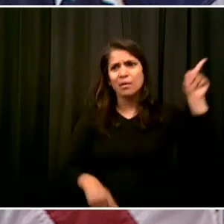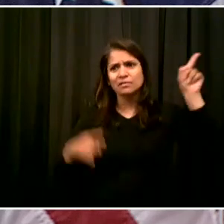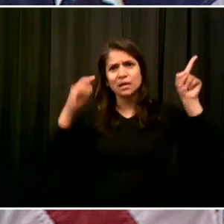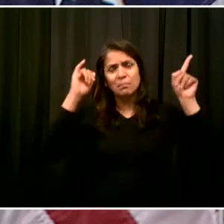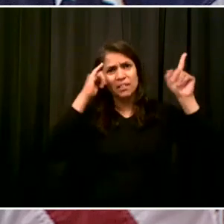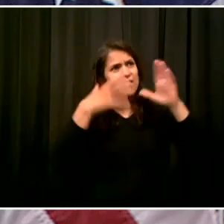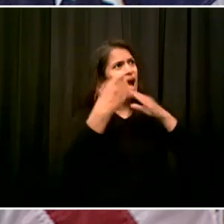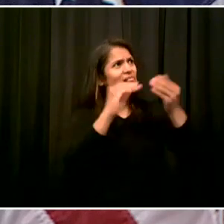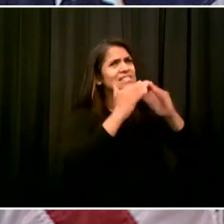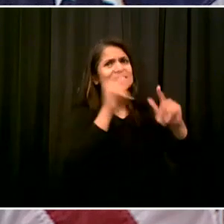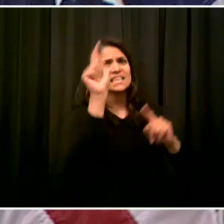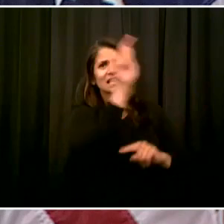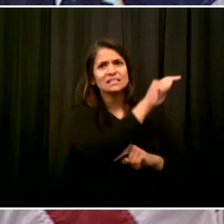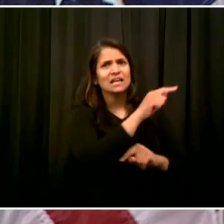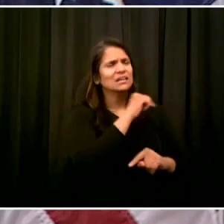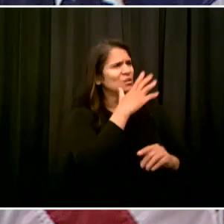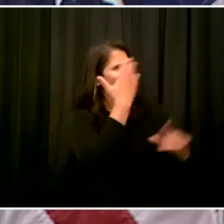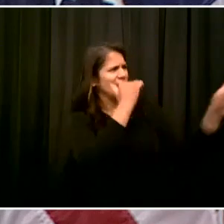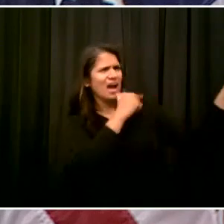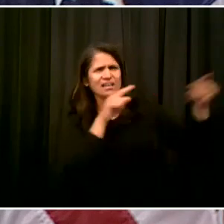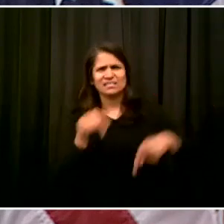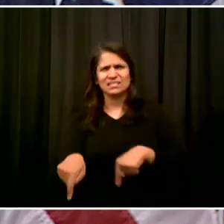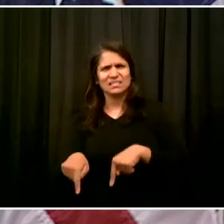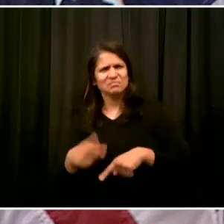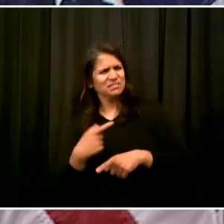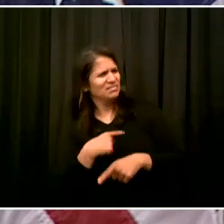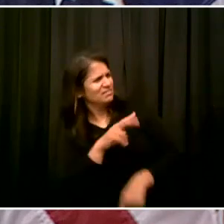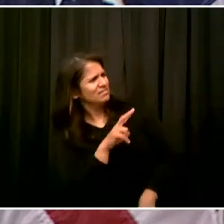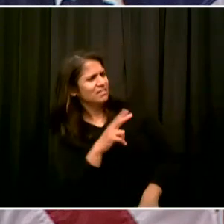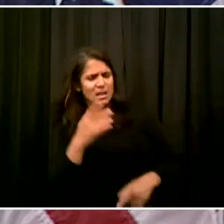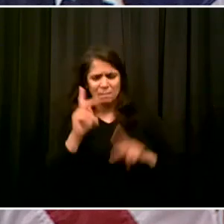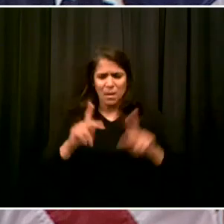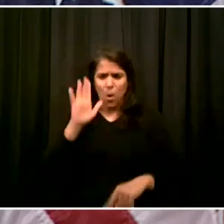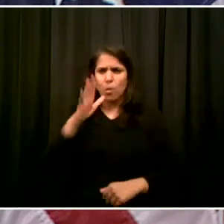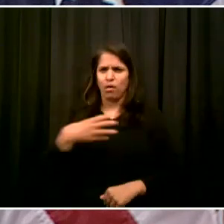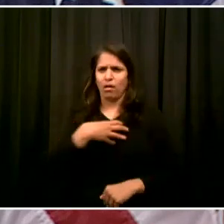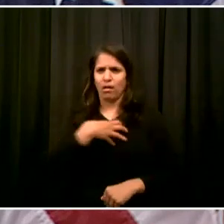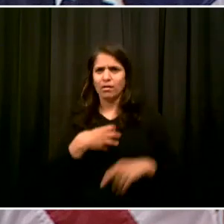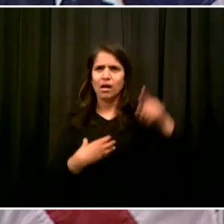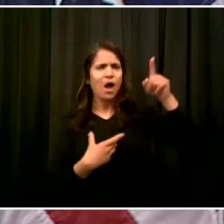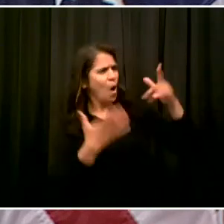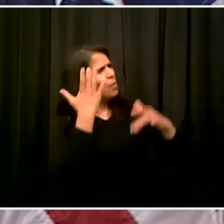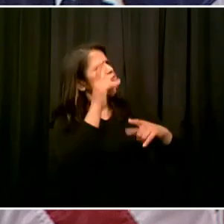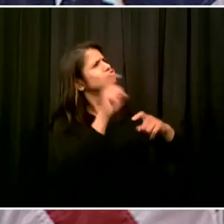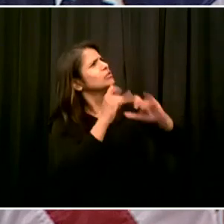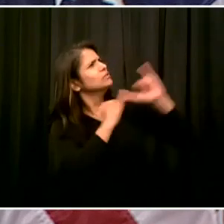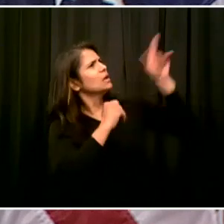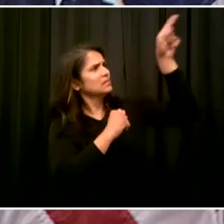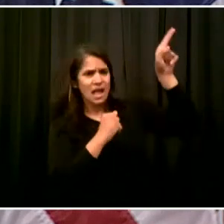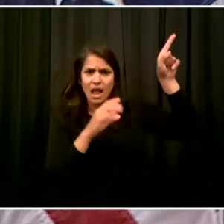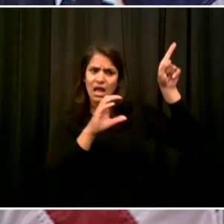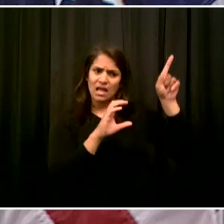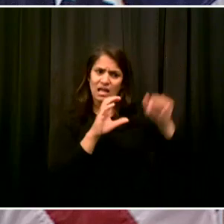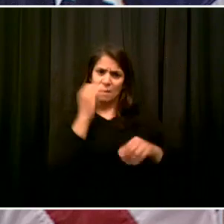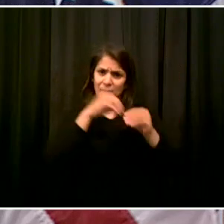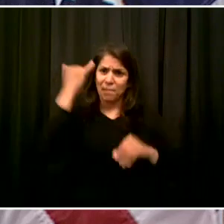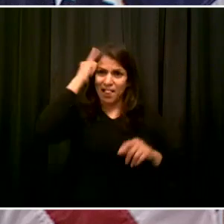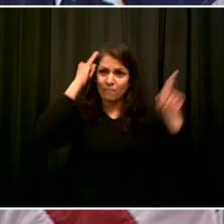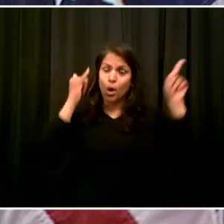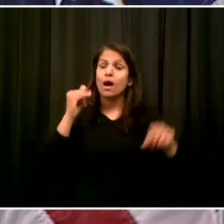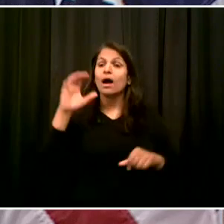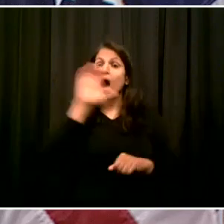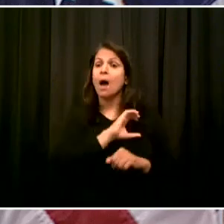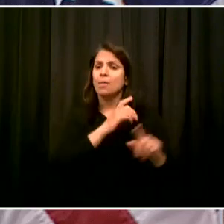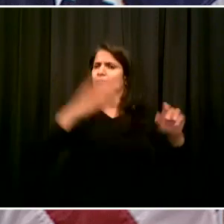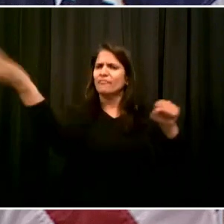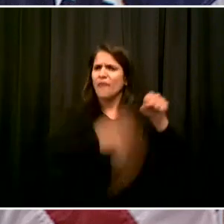to due process. We have a certain combination of law and union contracts and a history around due process and